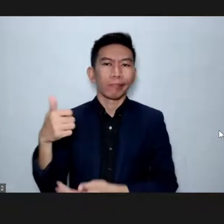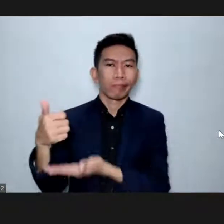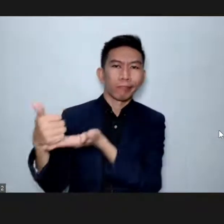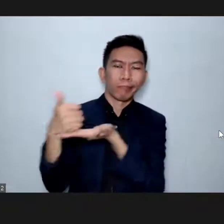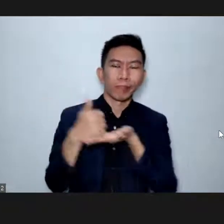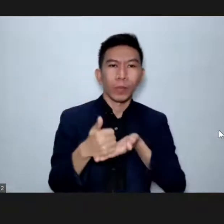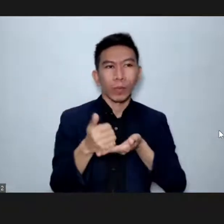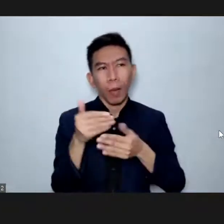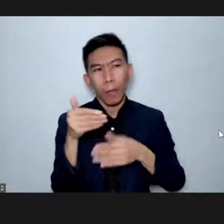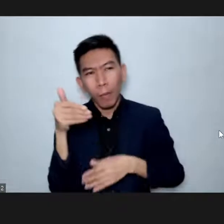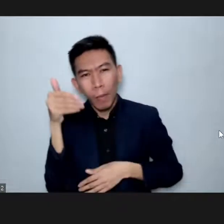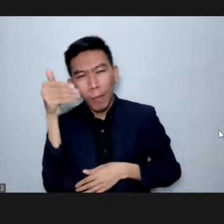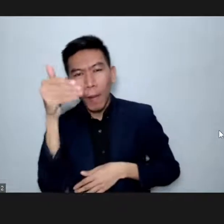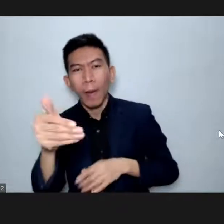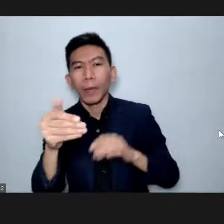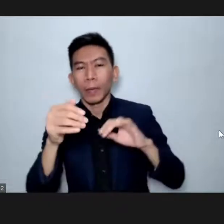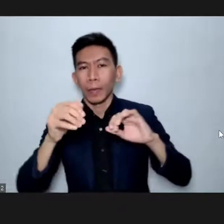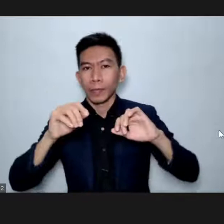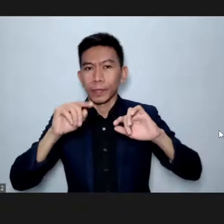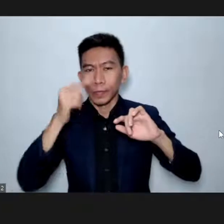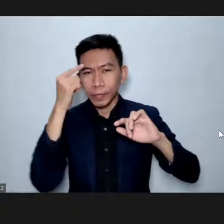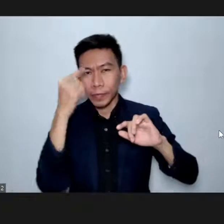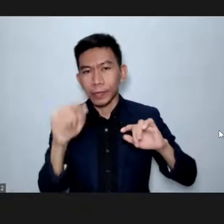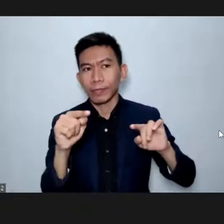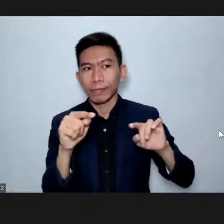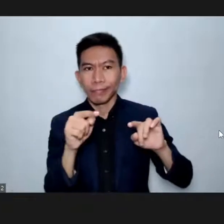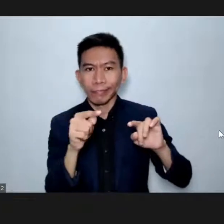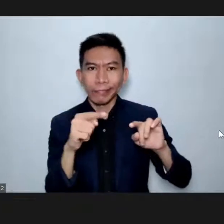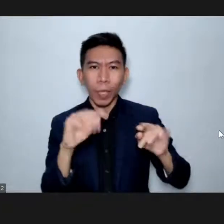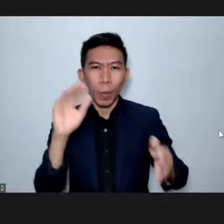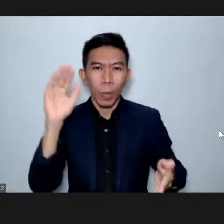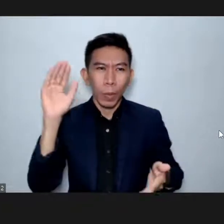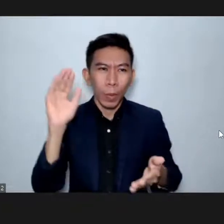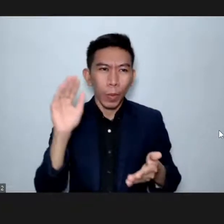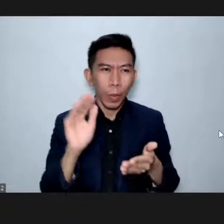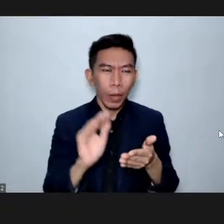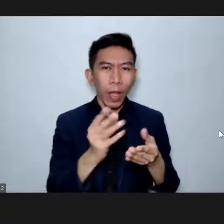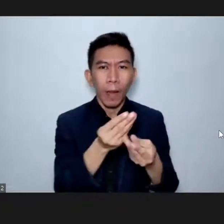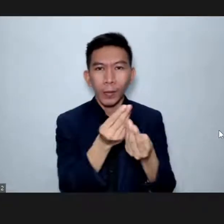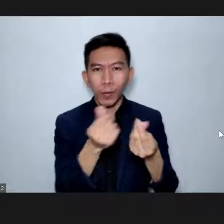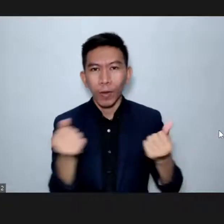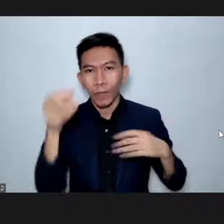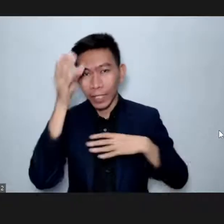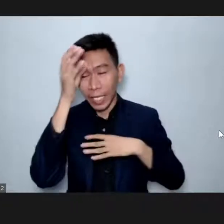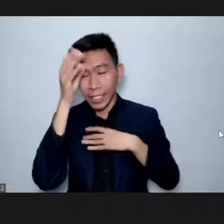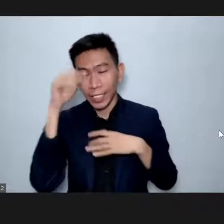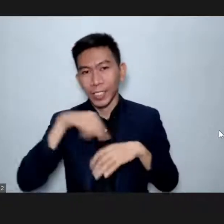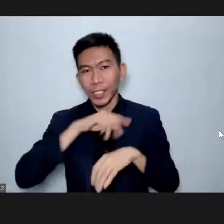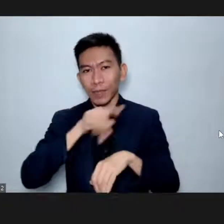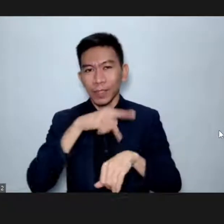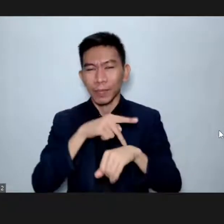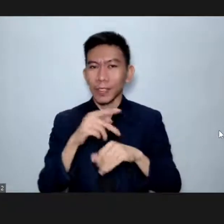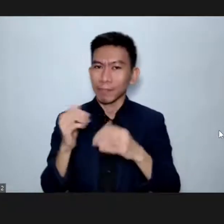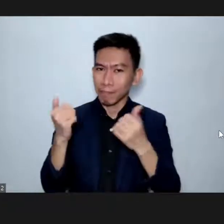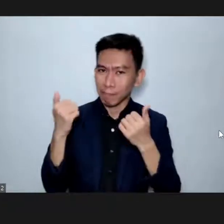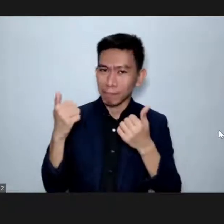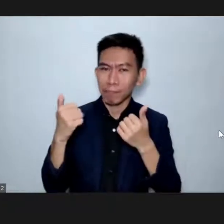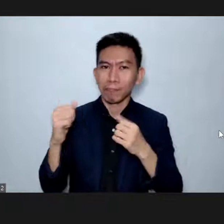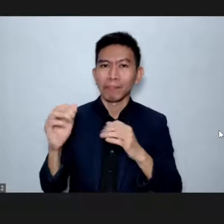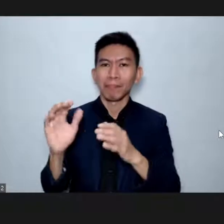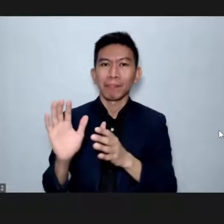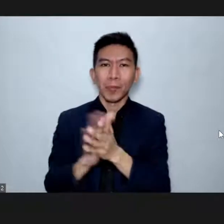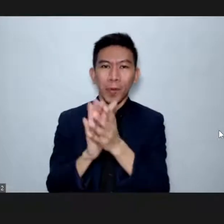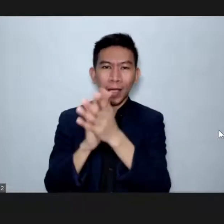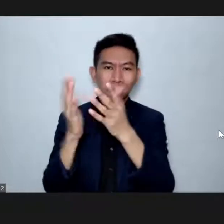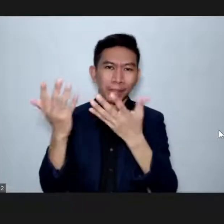more as we navigate through all the challenges of cancer in our country. Mabuhay." And we have one last